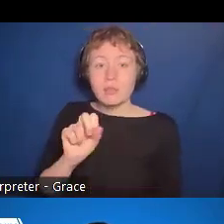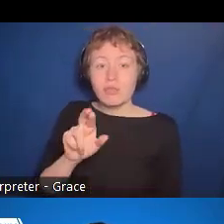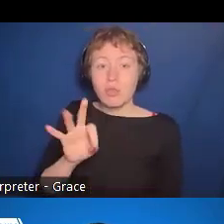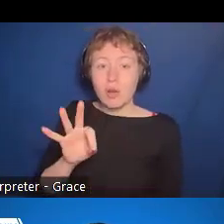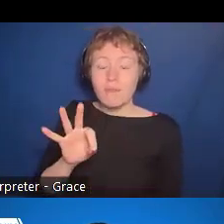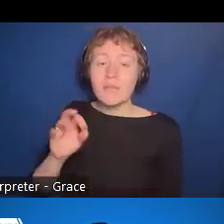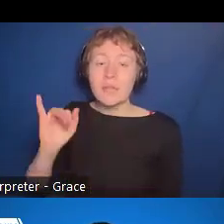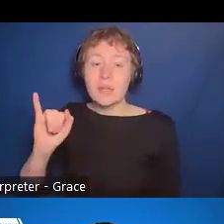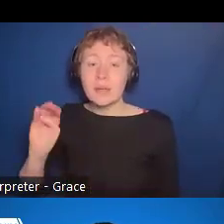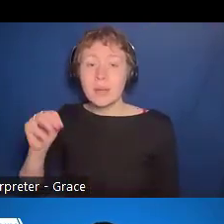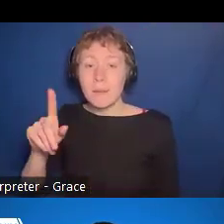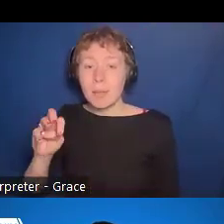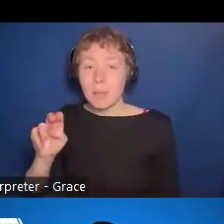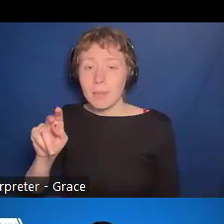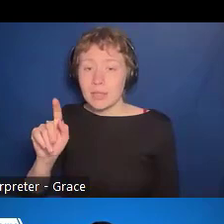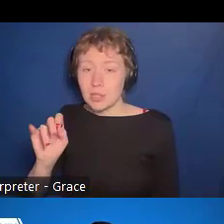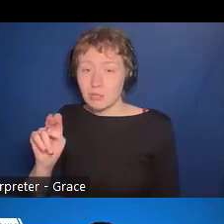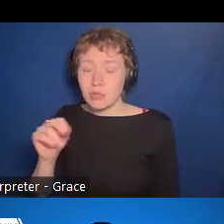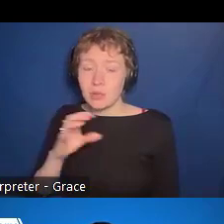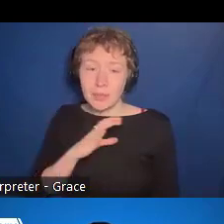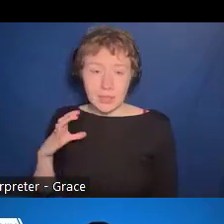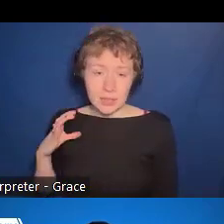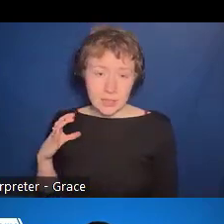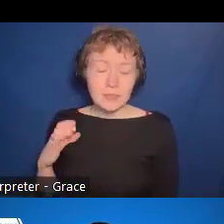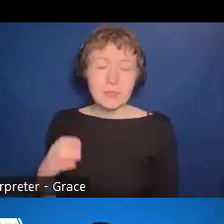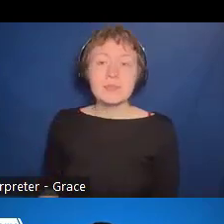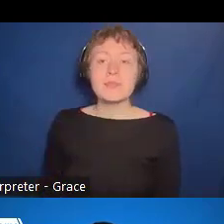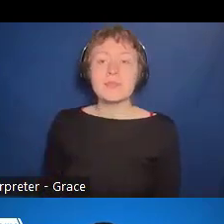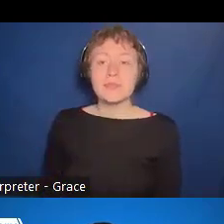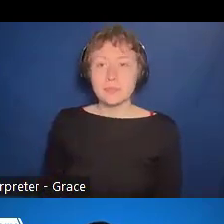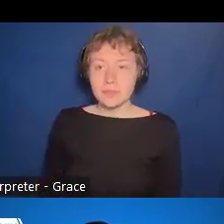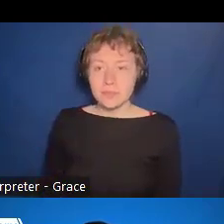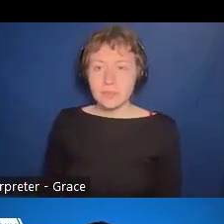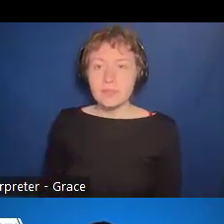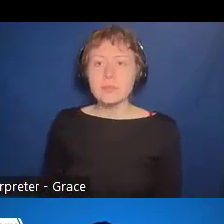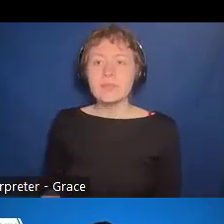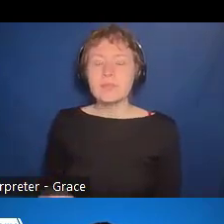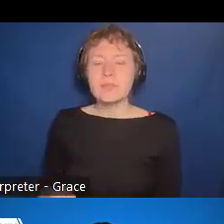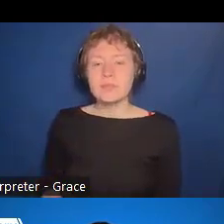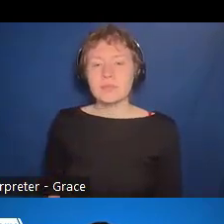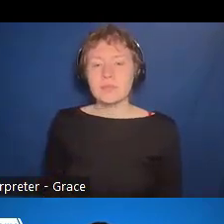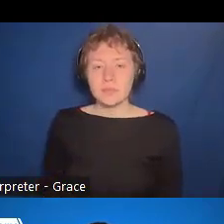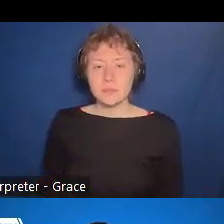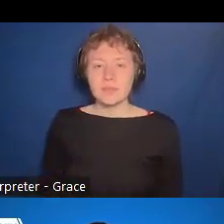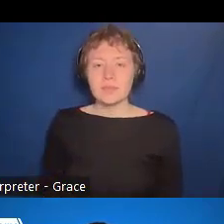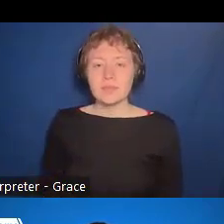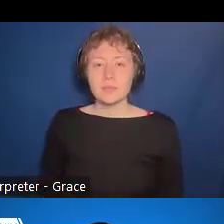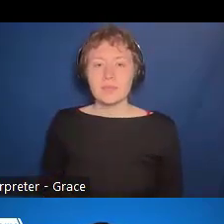2 co-chairs are Lisa Steele and Mark Caprera, who are both Review Chief at CSR.